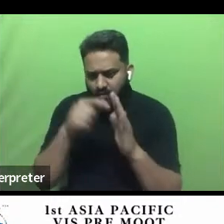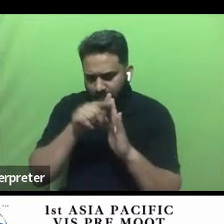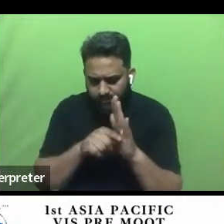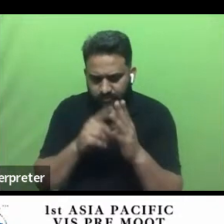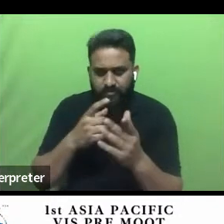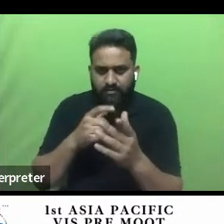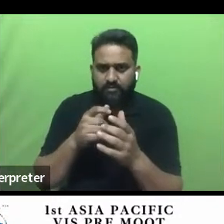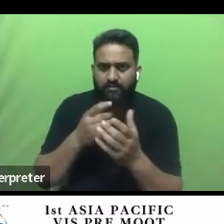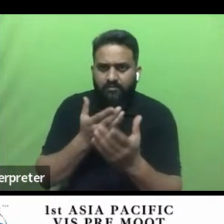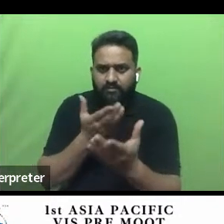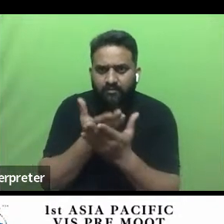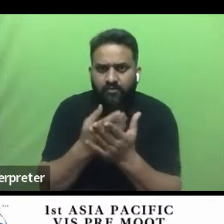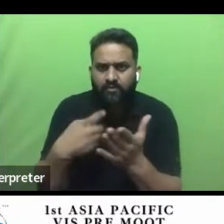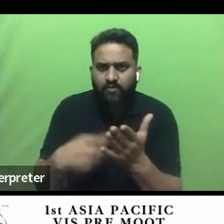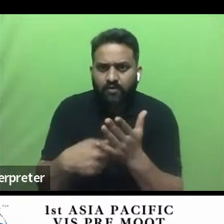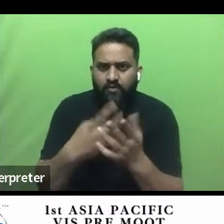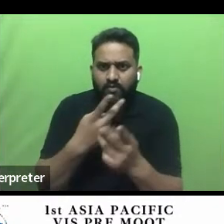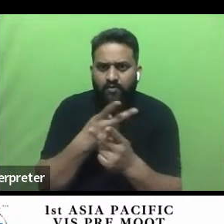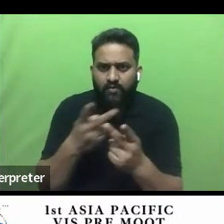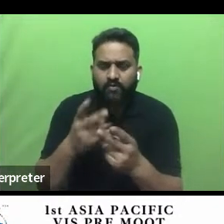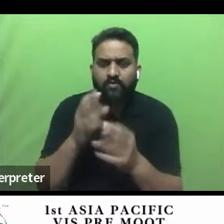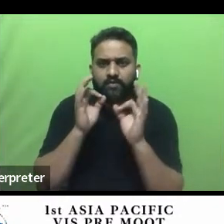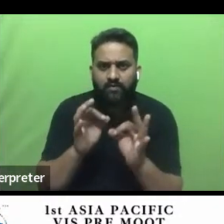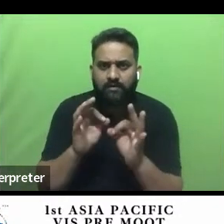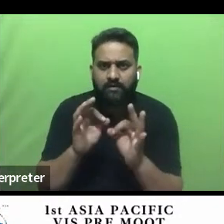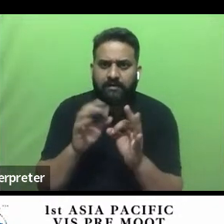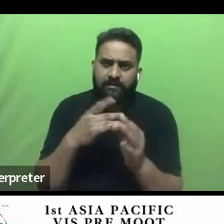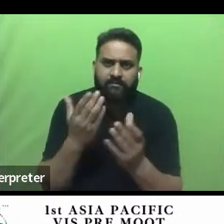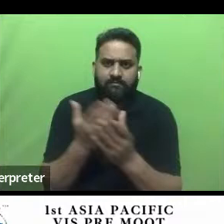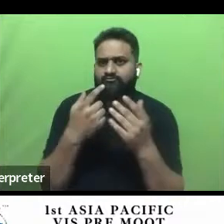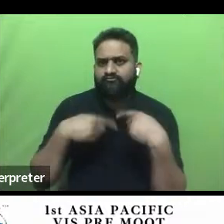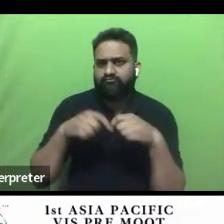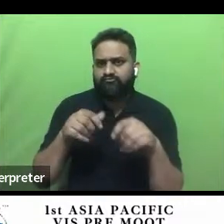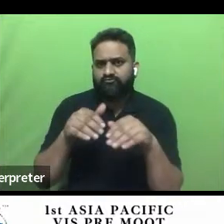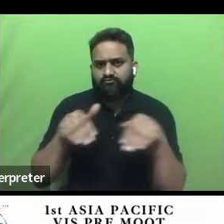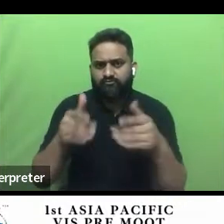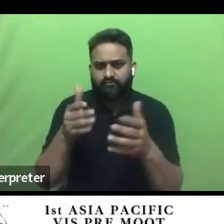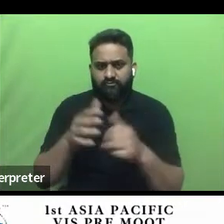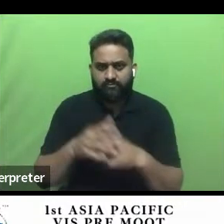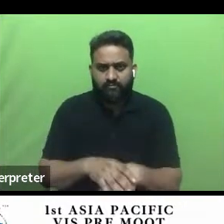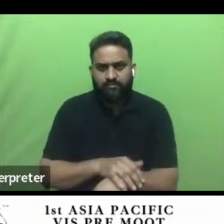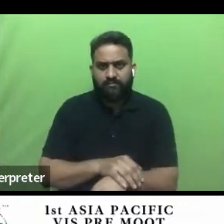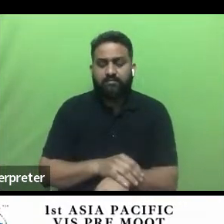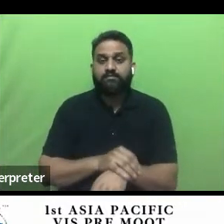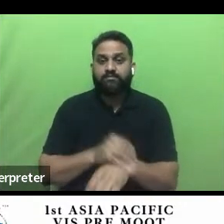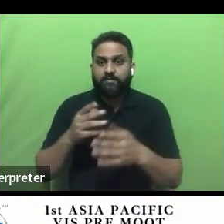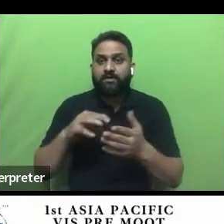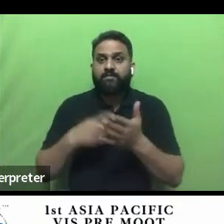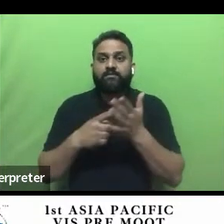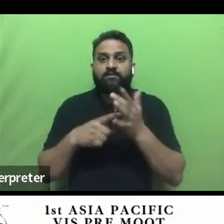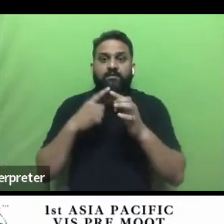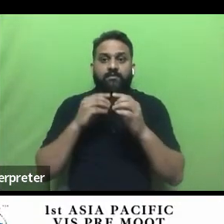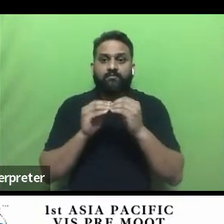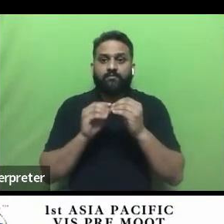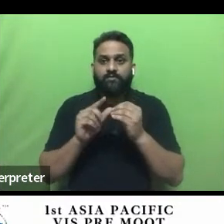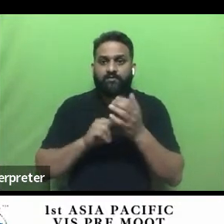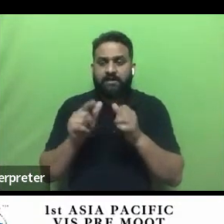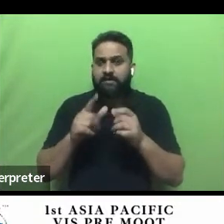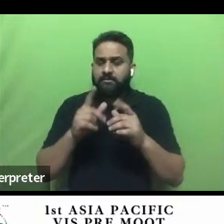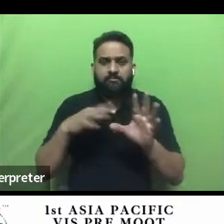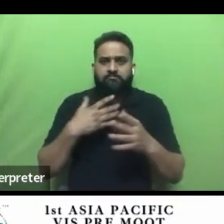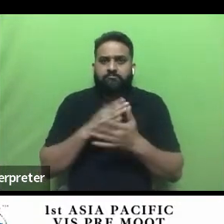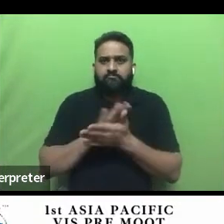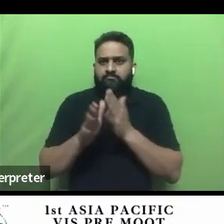clause, and therefore this tribunal has jurisdiction. Unless I can assist the tribunal any further, this concludes my